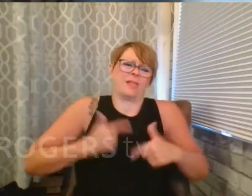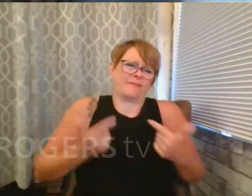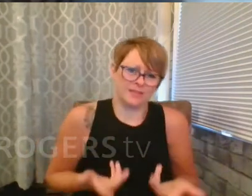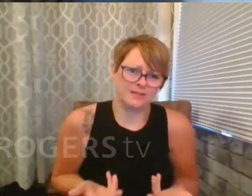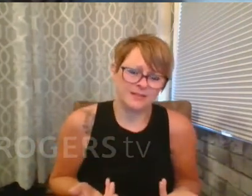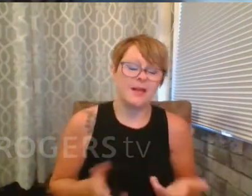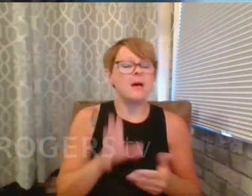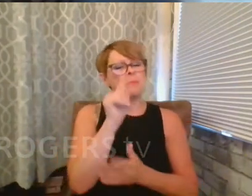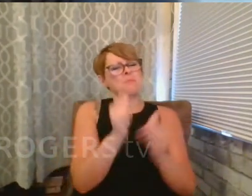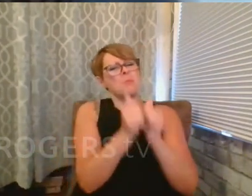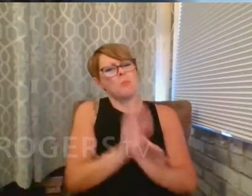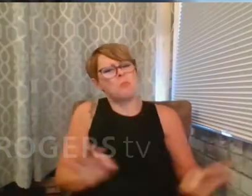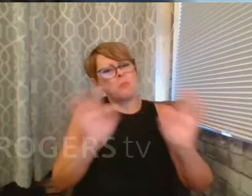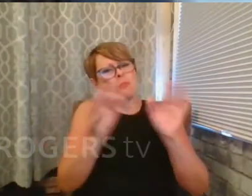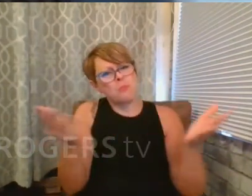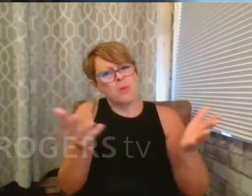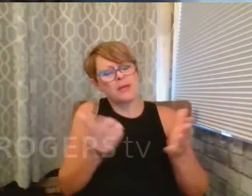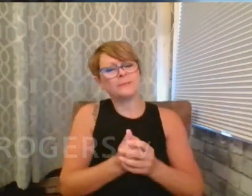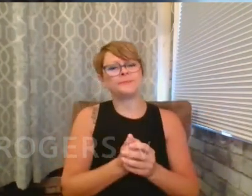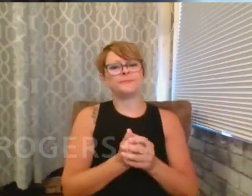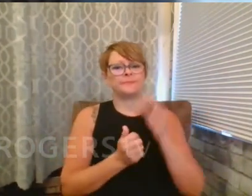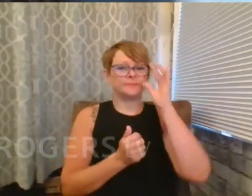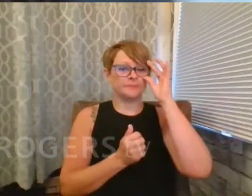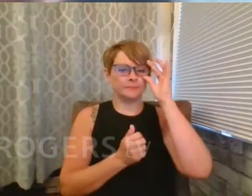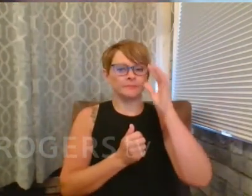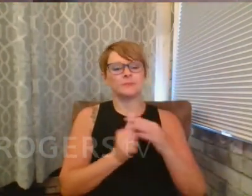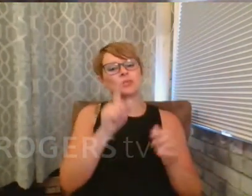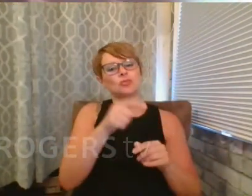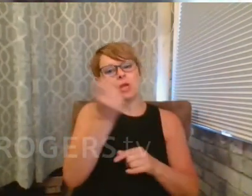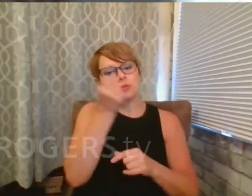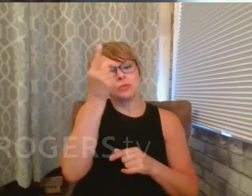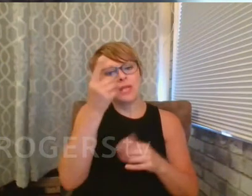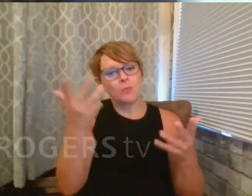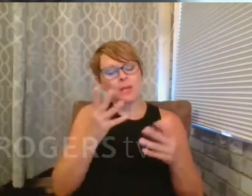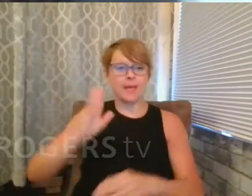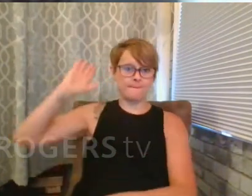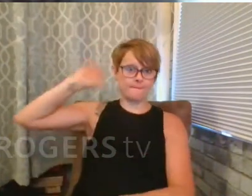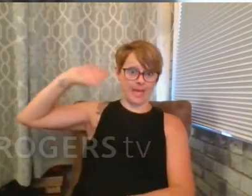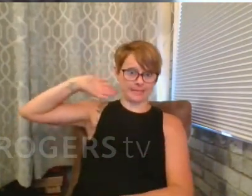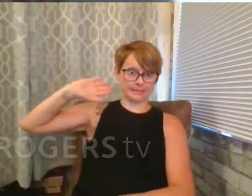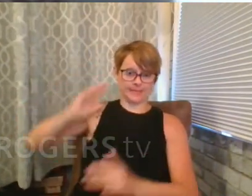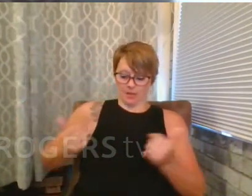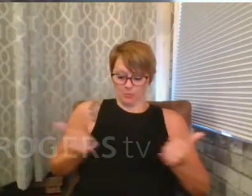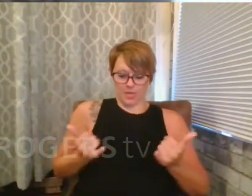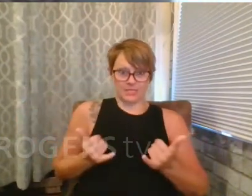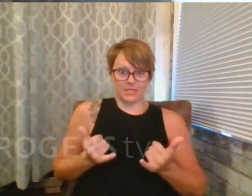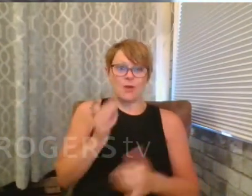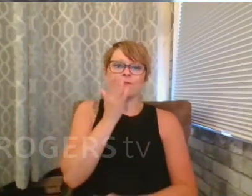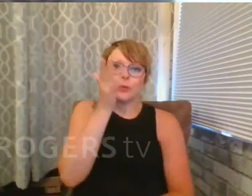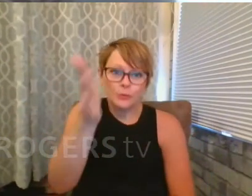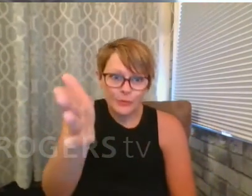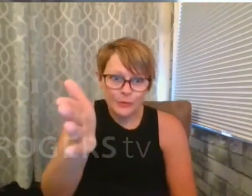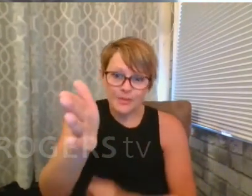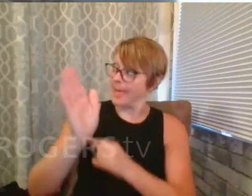thing is to understand that there's the past, the present, and the future. Now, our job is to forgive our past self